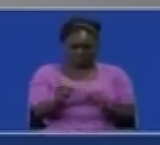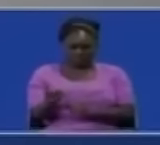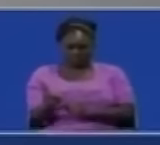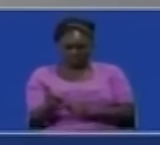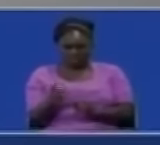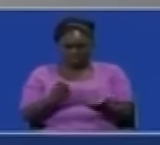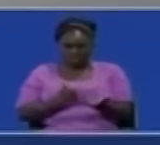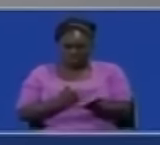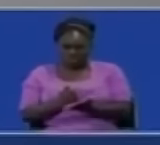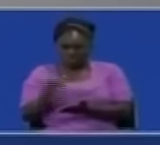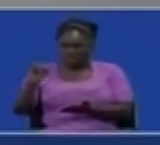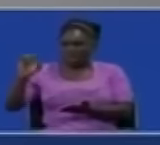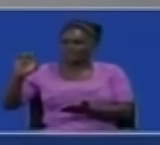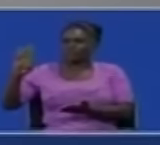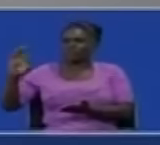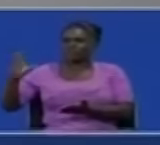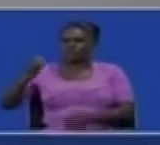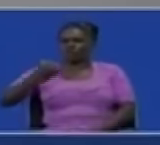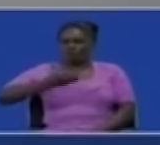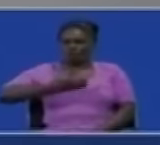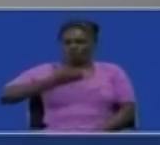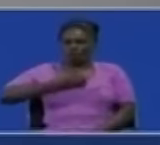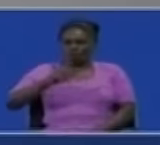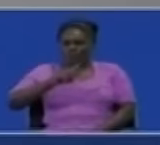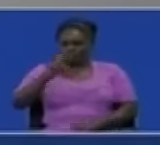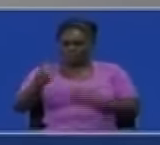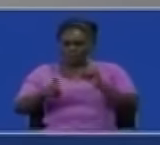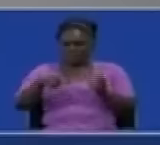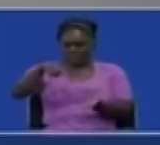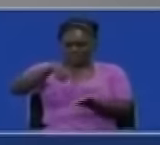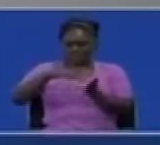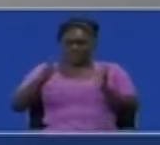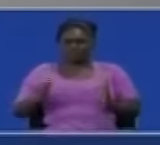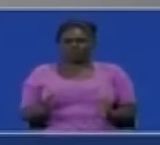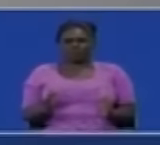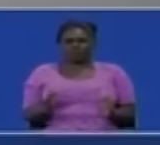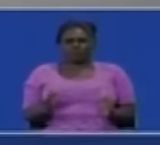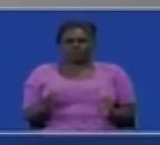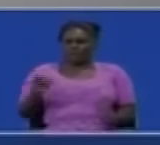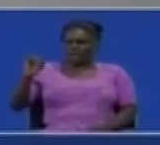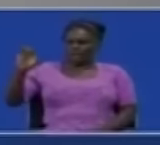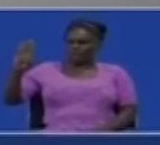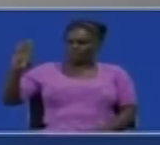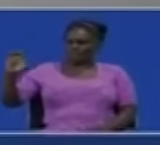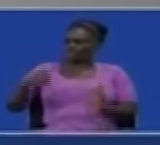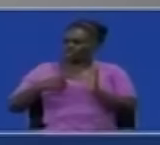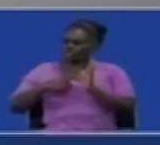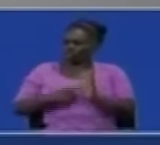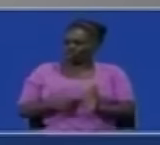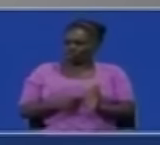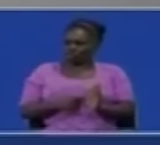it will come through the IEBC's own vetting of the candidates that run during the election. The IEBC needs to show some